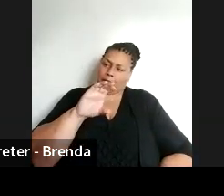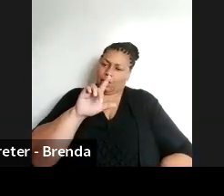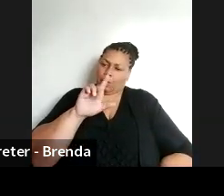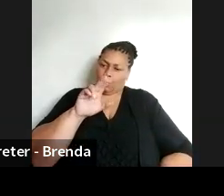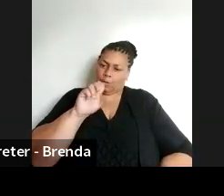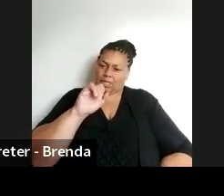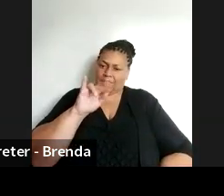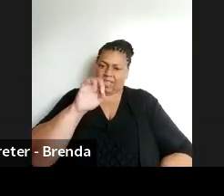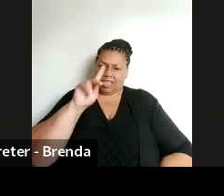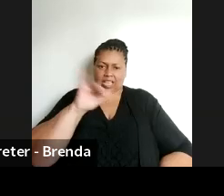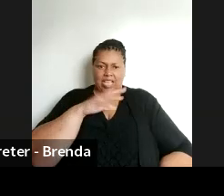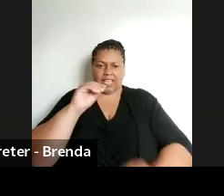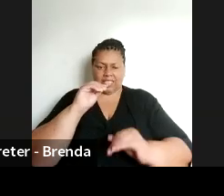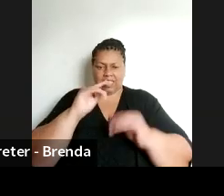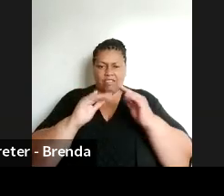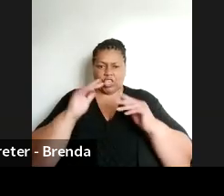like that.